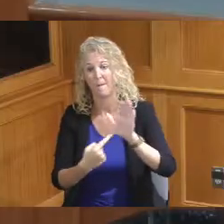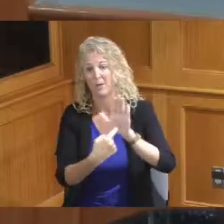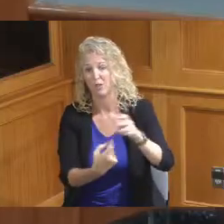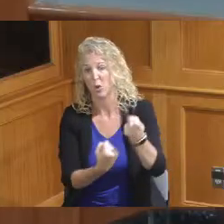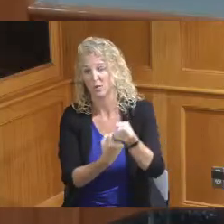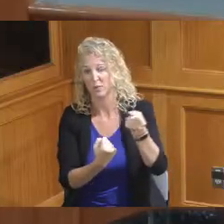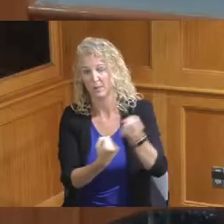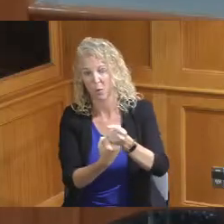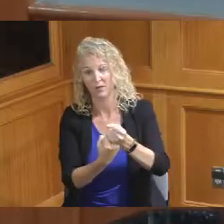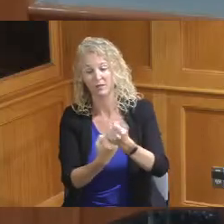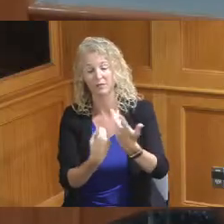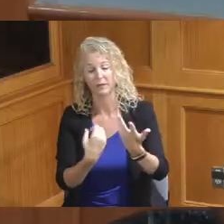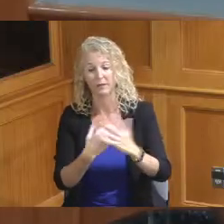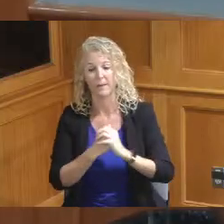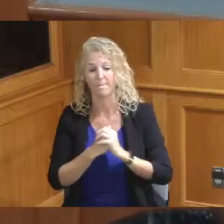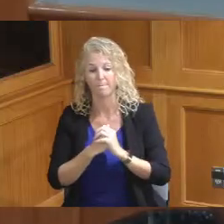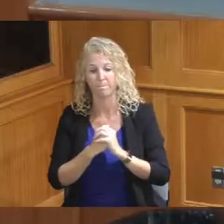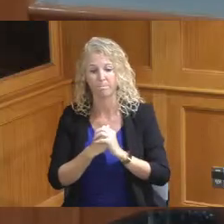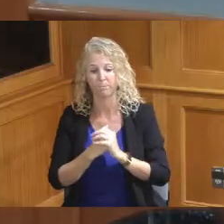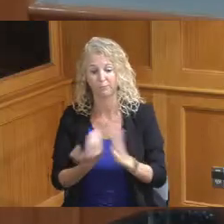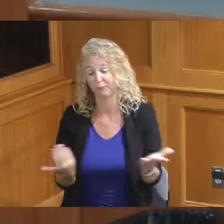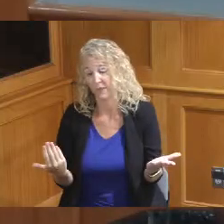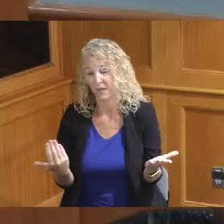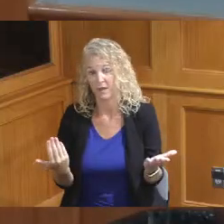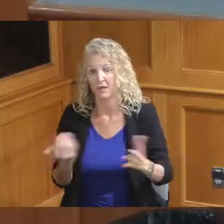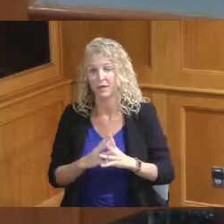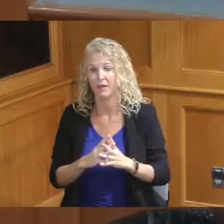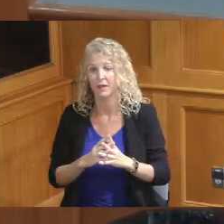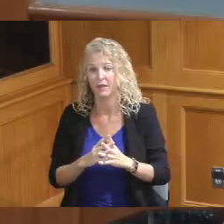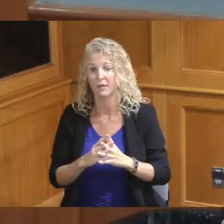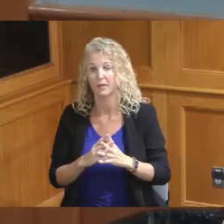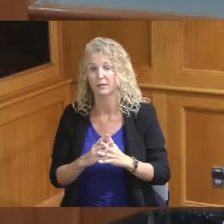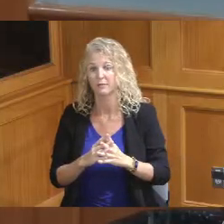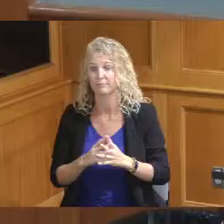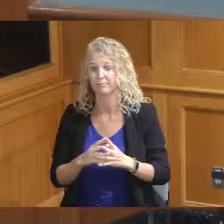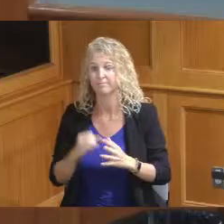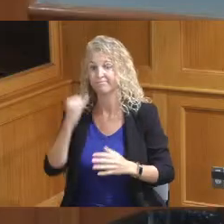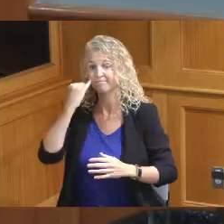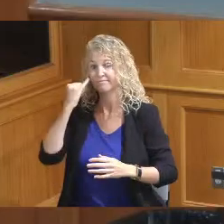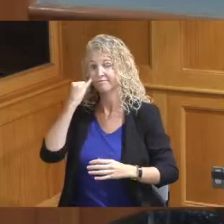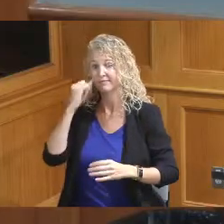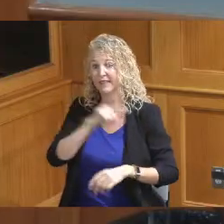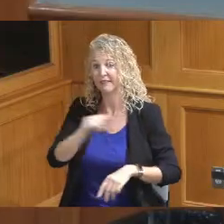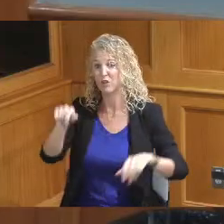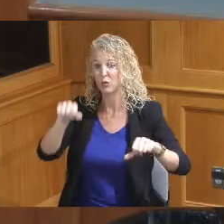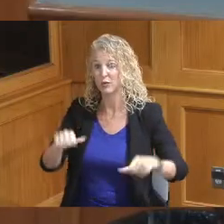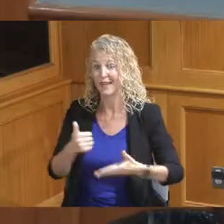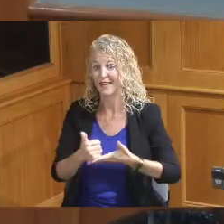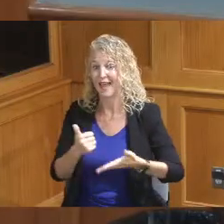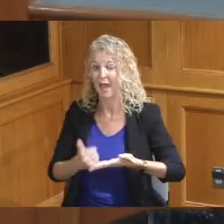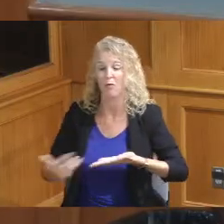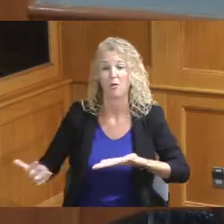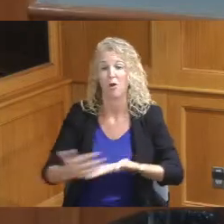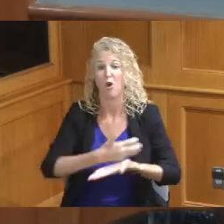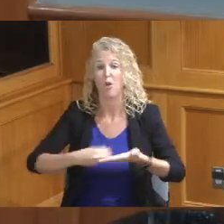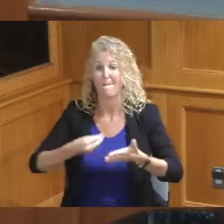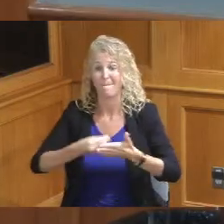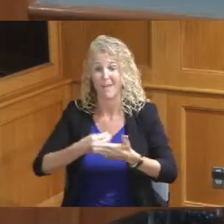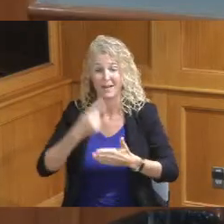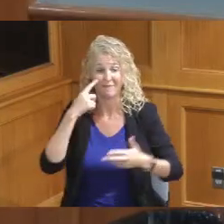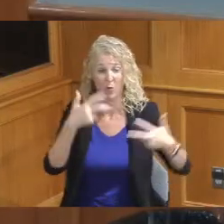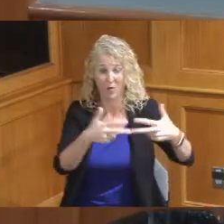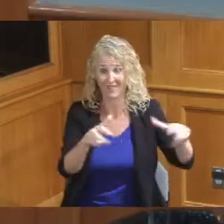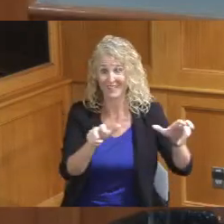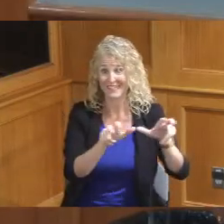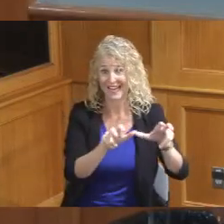of intent, and any way you guys can help generate revenue is for the stadium is any